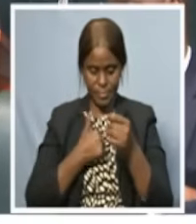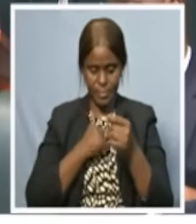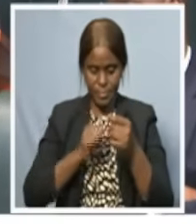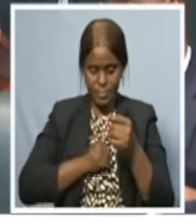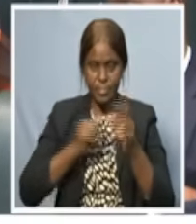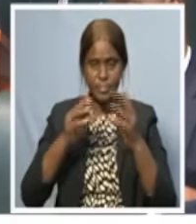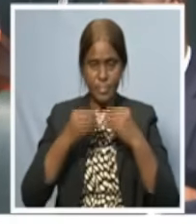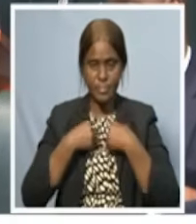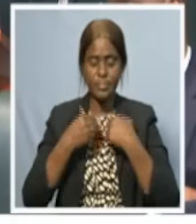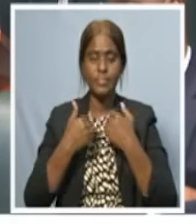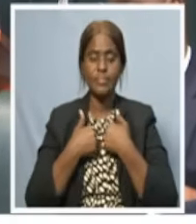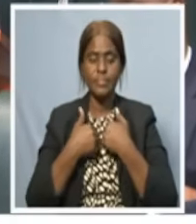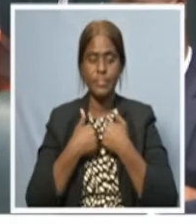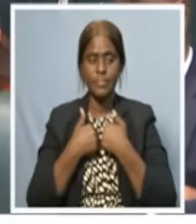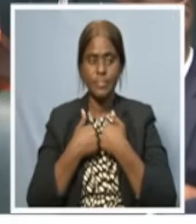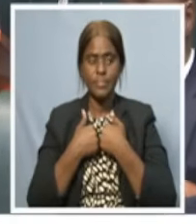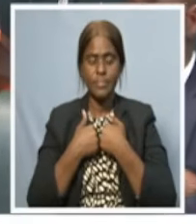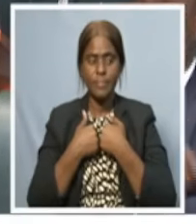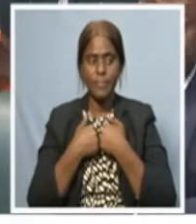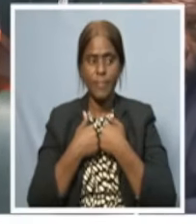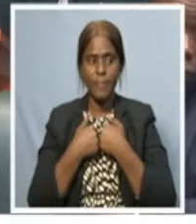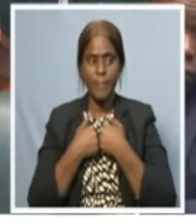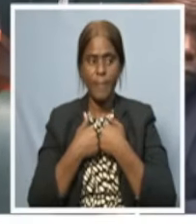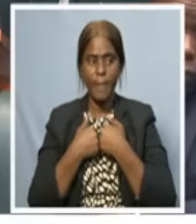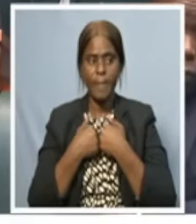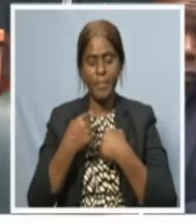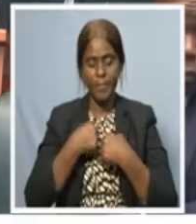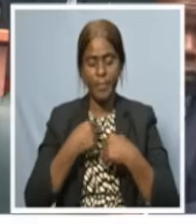do acknowledge that,